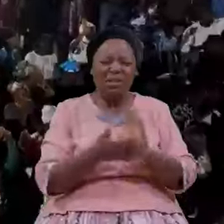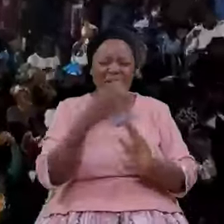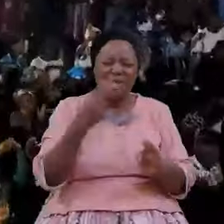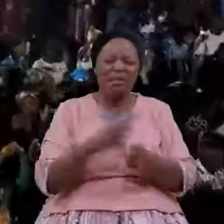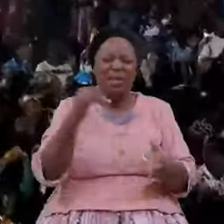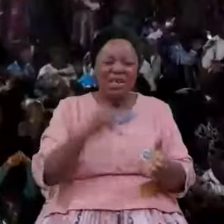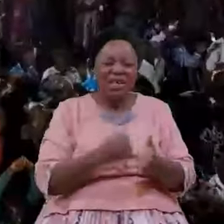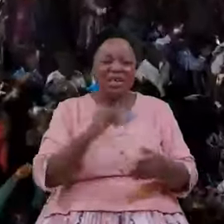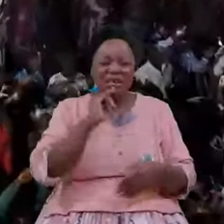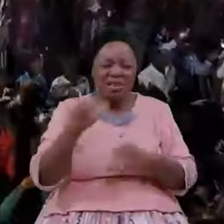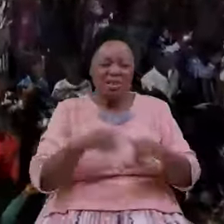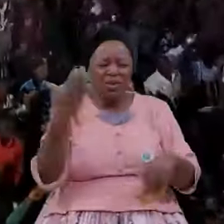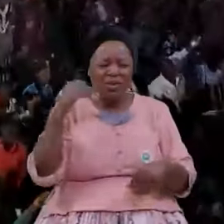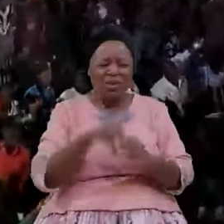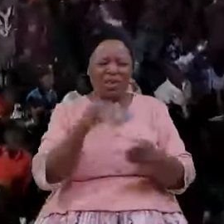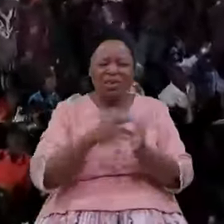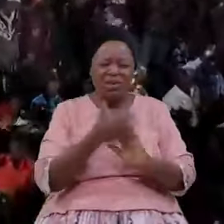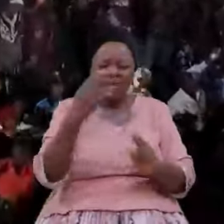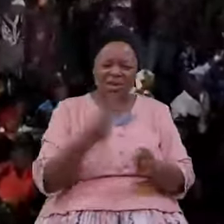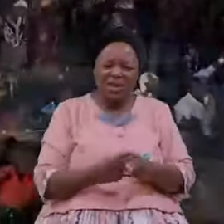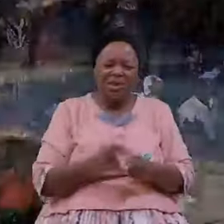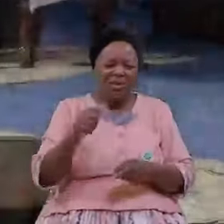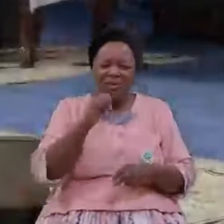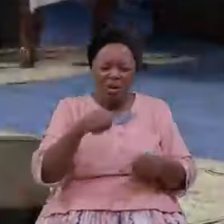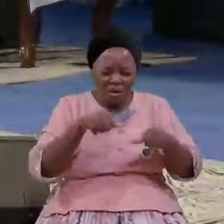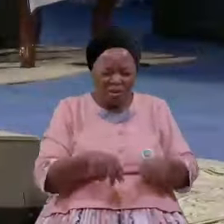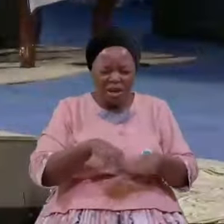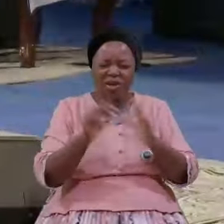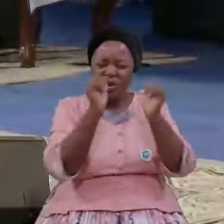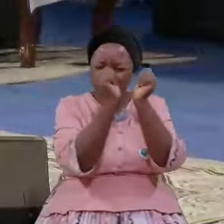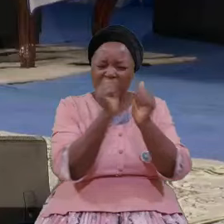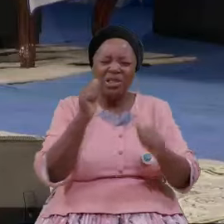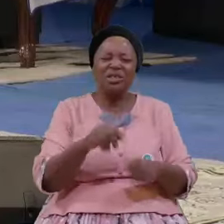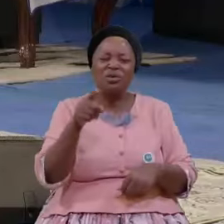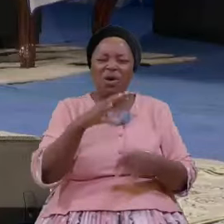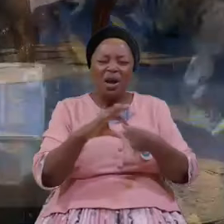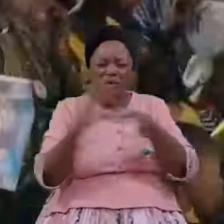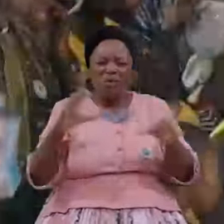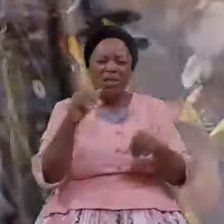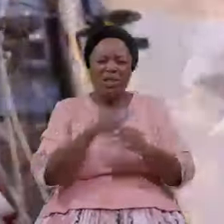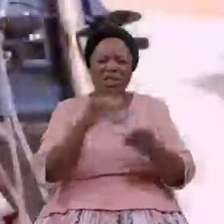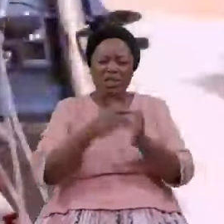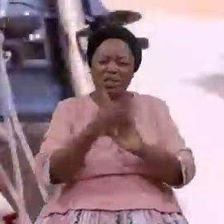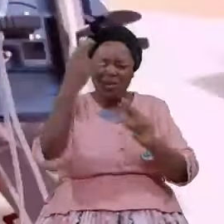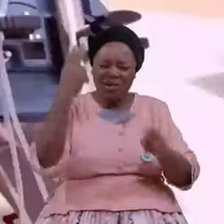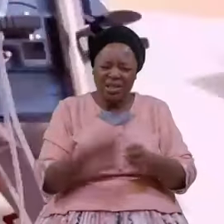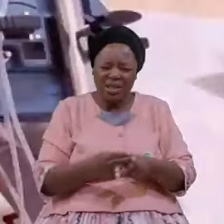done. You will not remain in your bondage. You are loose in Jesus' name.